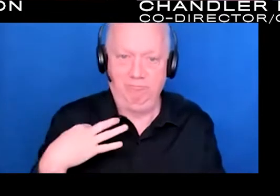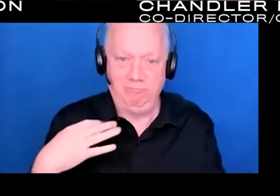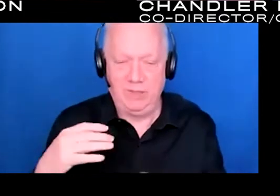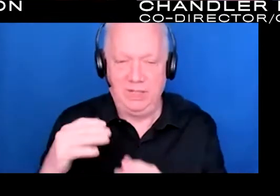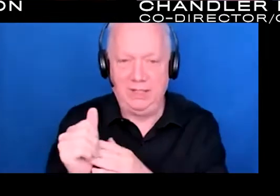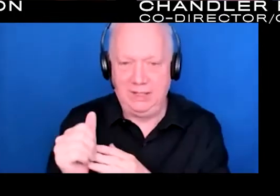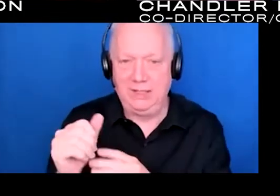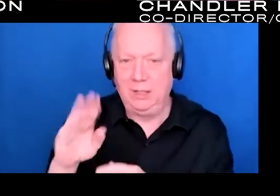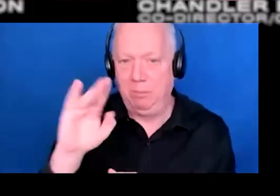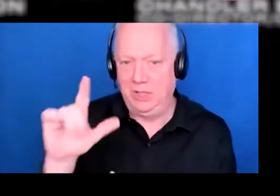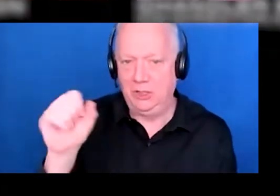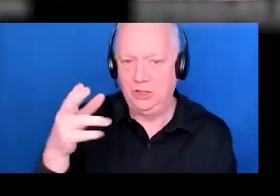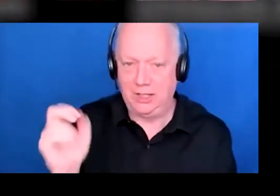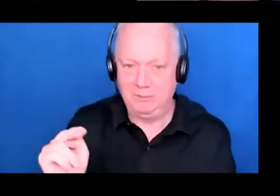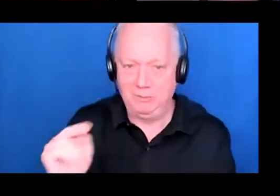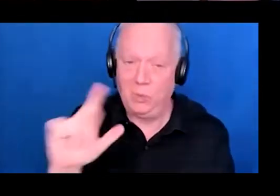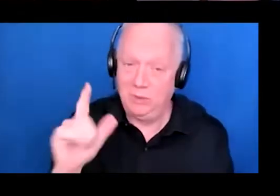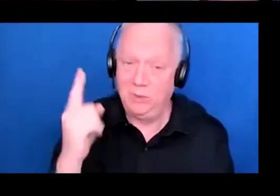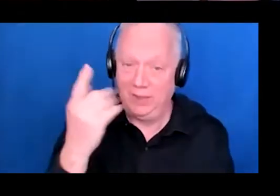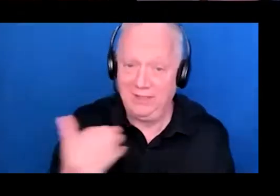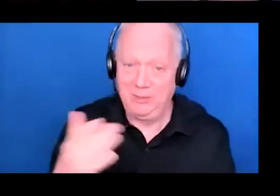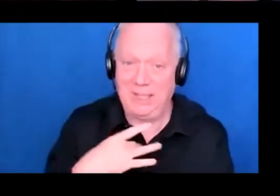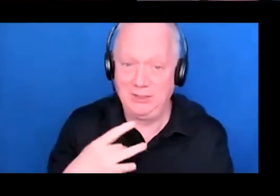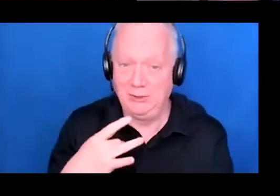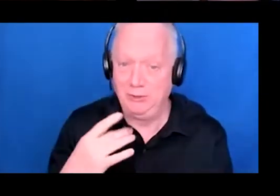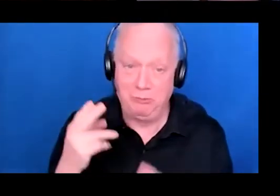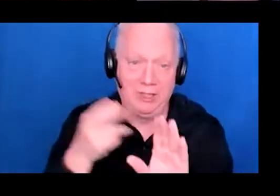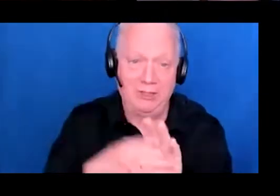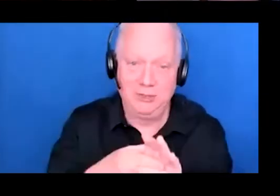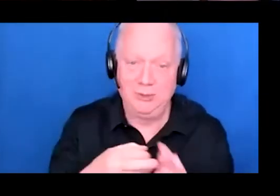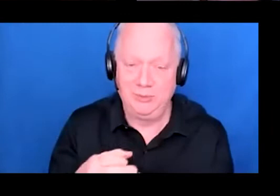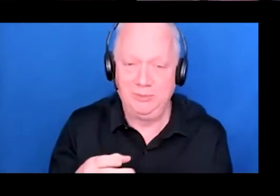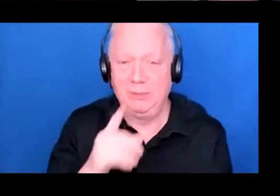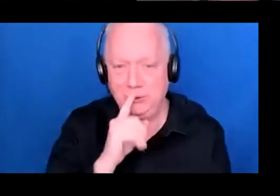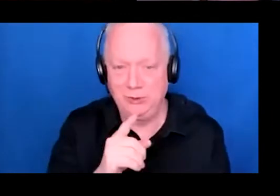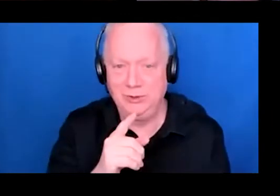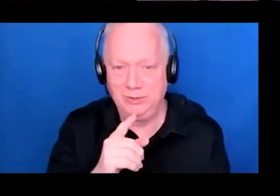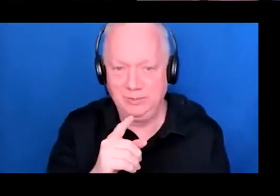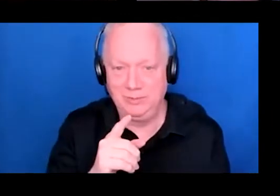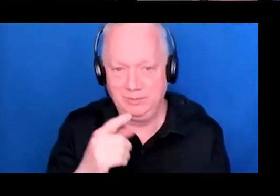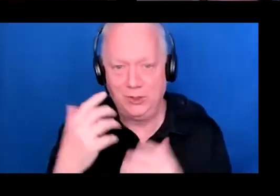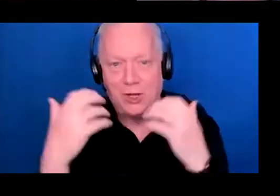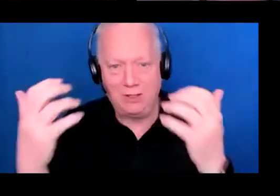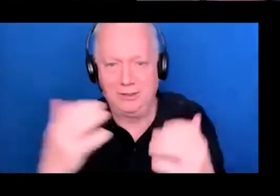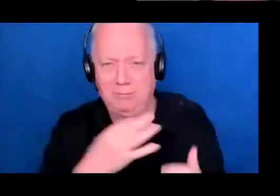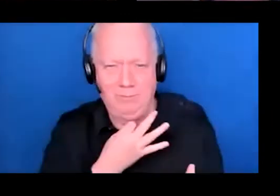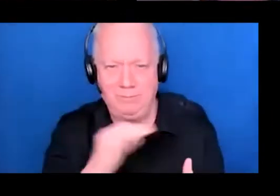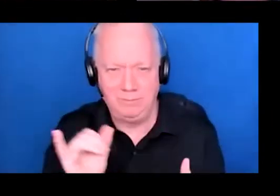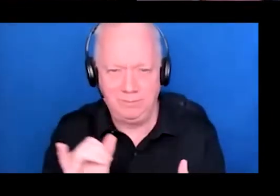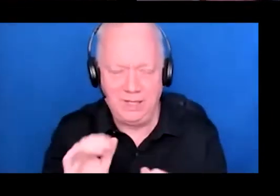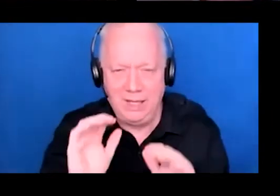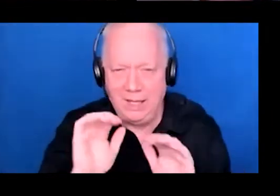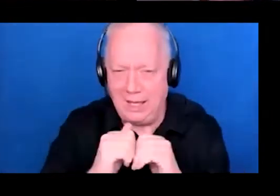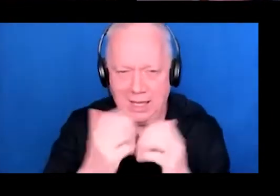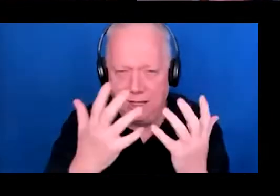Shannon. Well, one thing I like to jump right into, and I'm sure what all the audiences are wondering too, is how